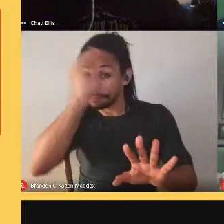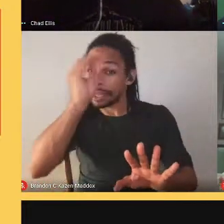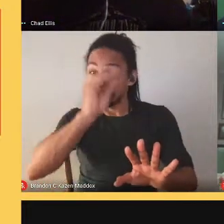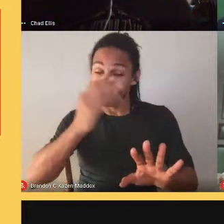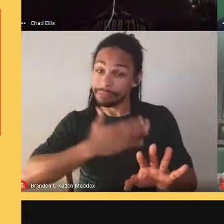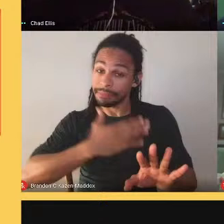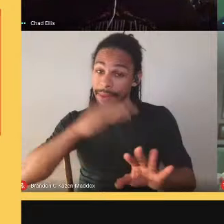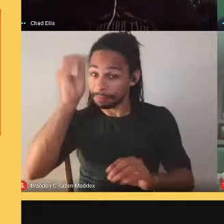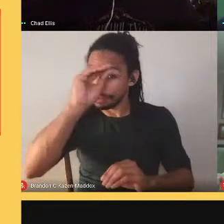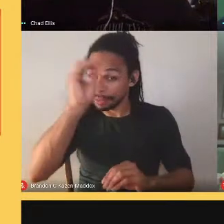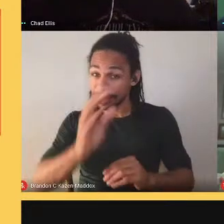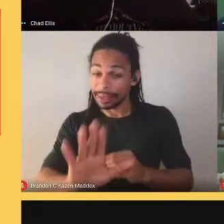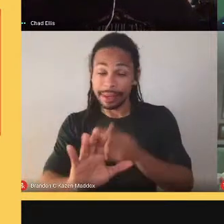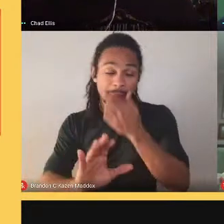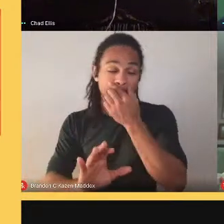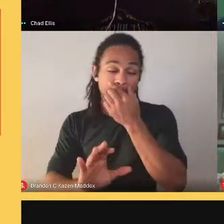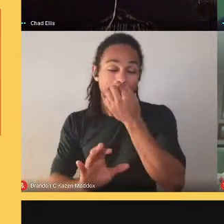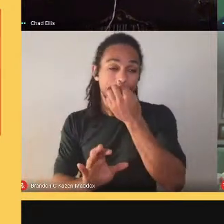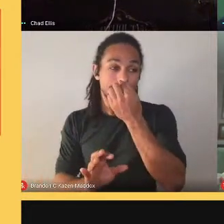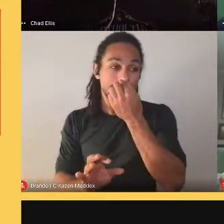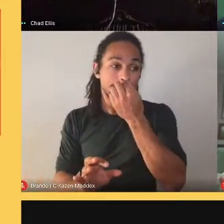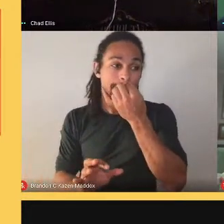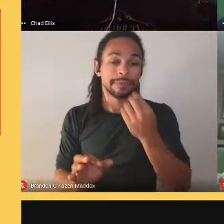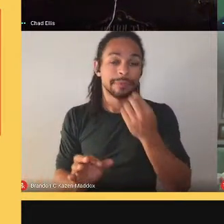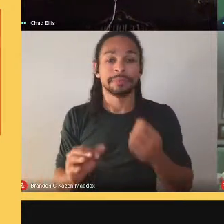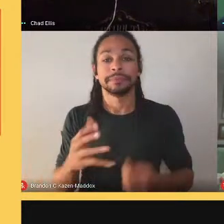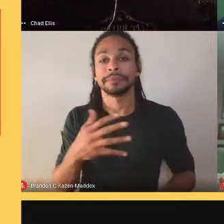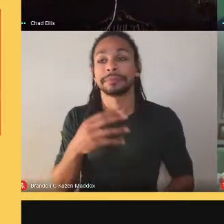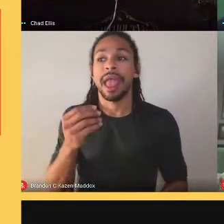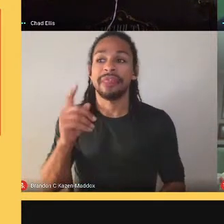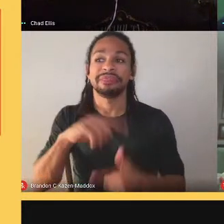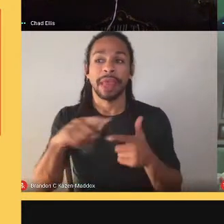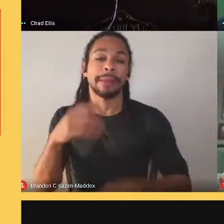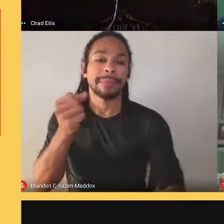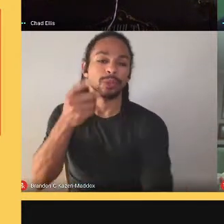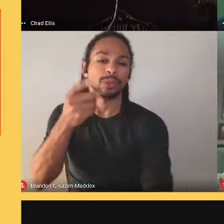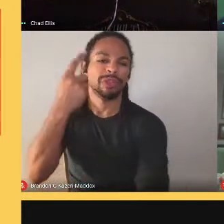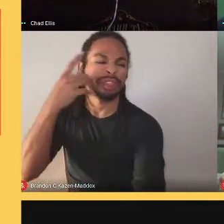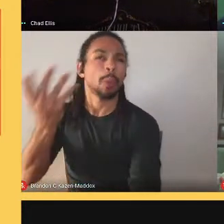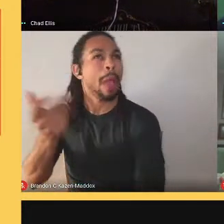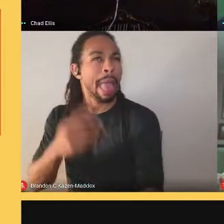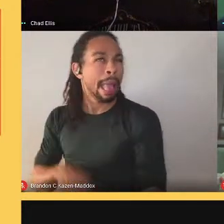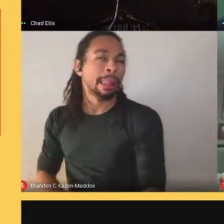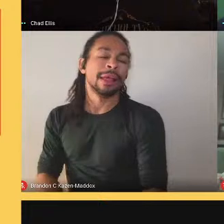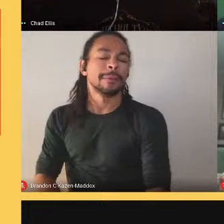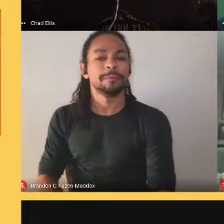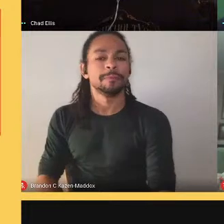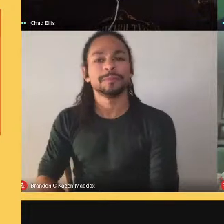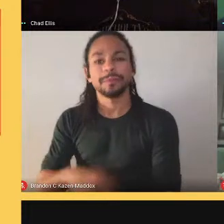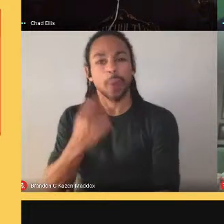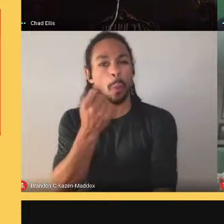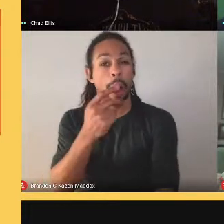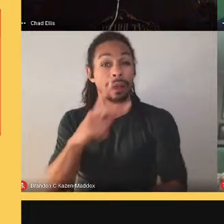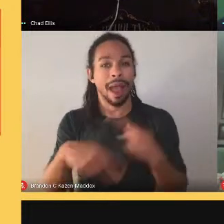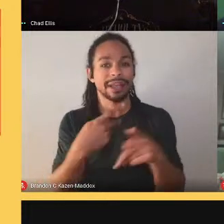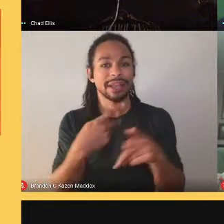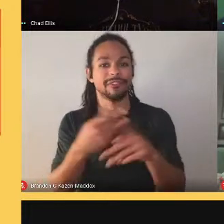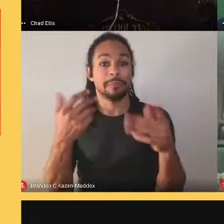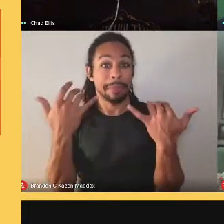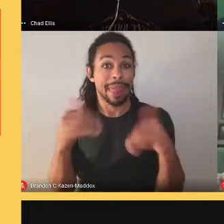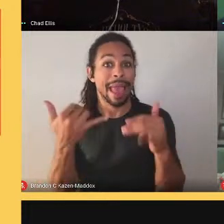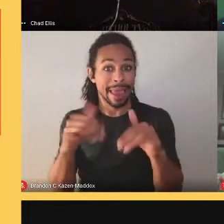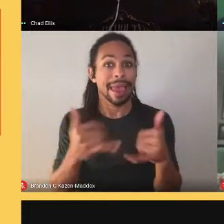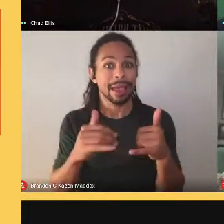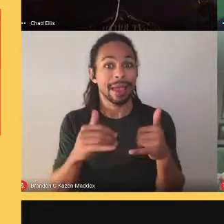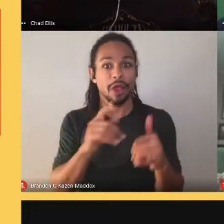I guess it starts to beg the question, is like what kind of actual play are you trying to make, and